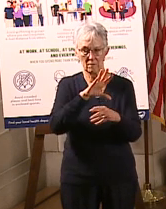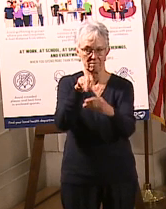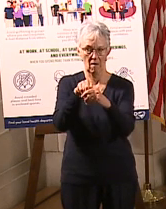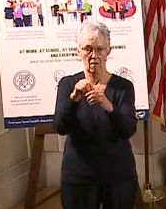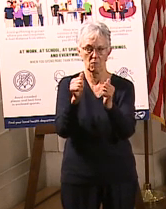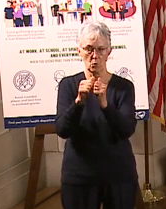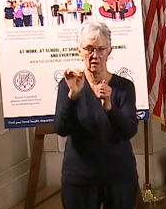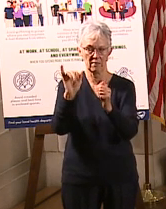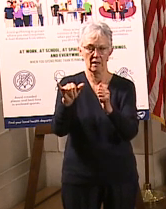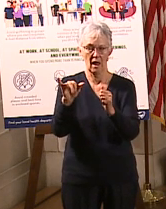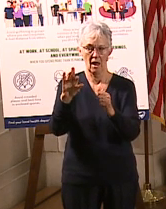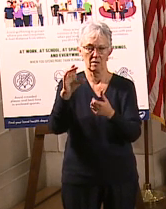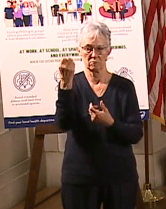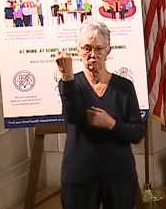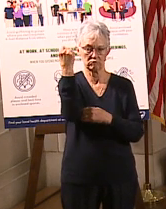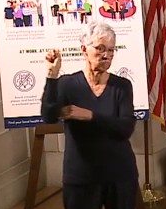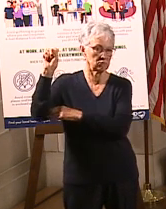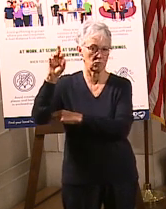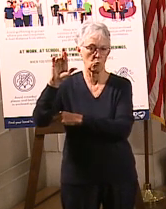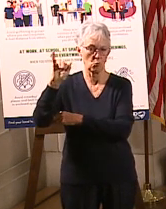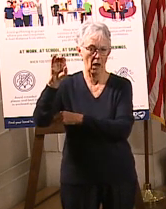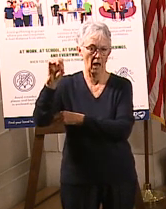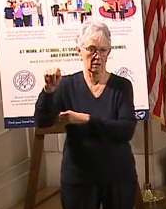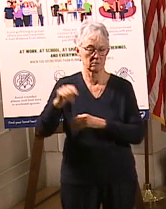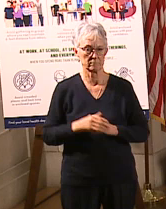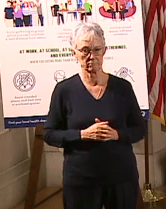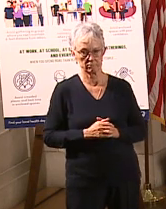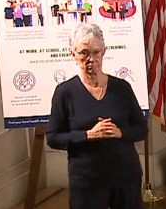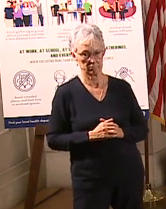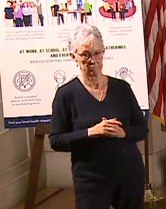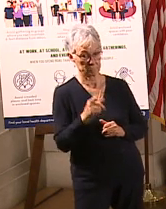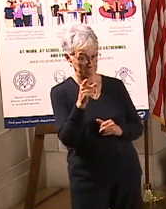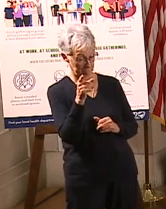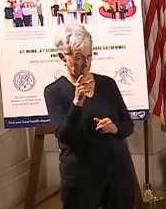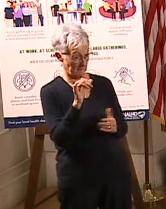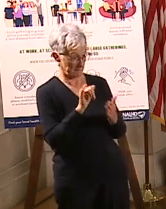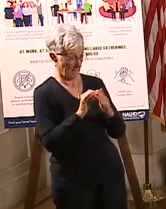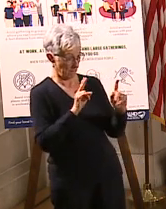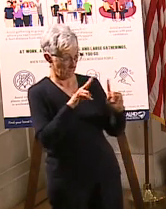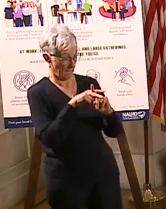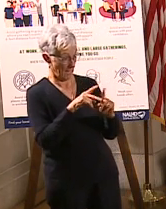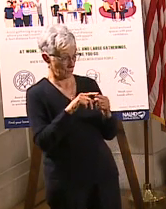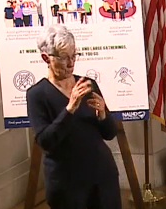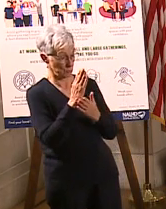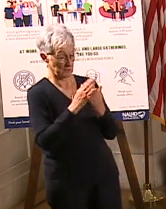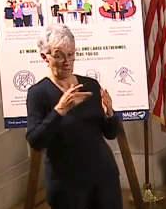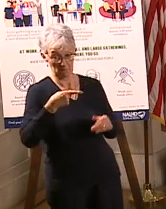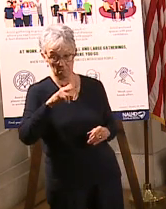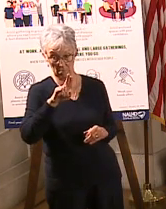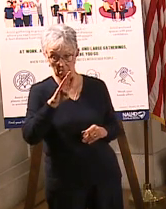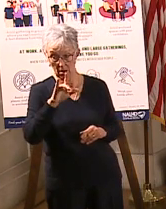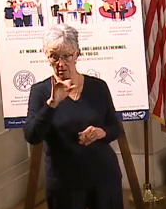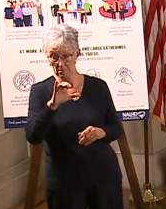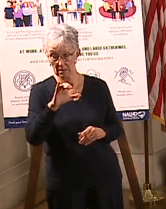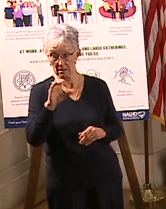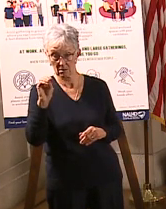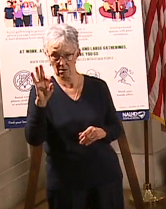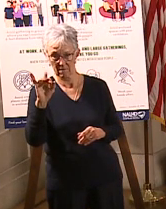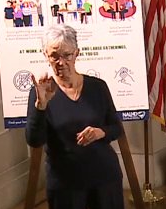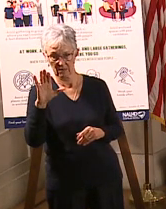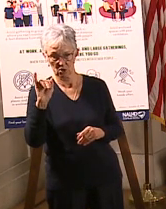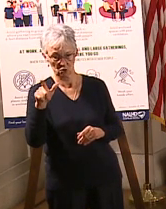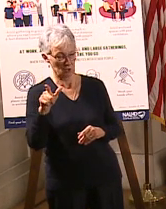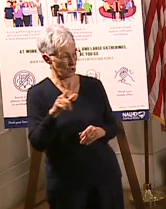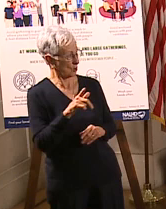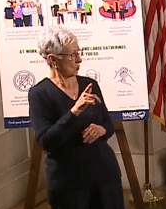to any public officials that may have possibly incited this? You know,